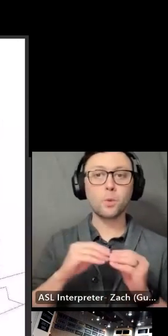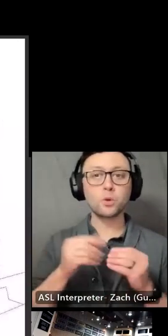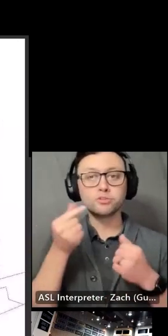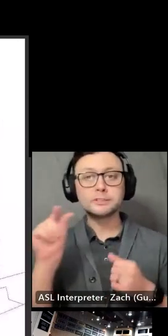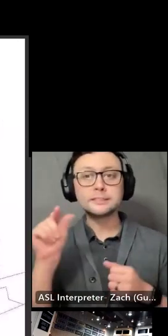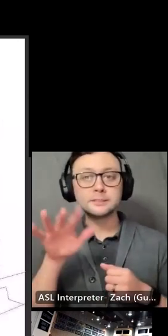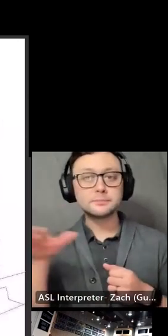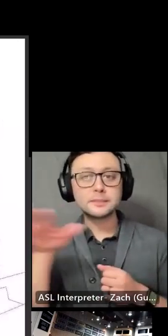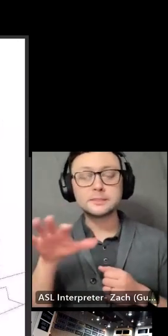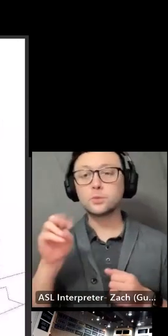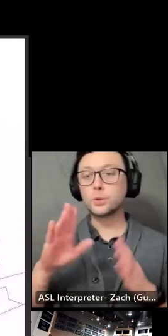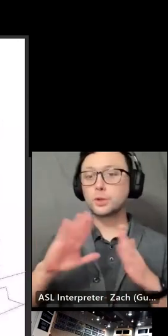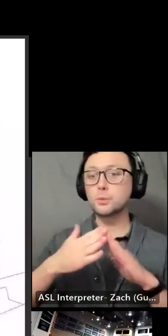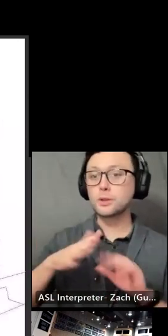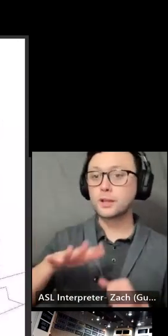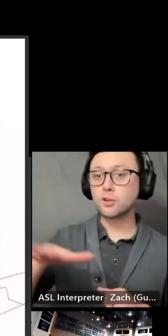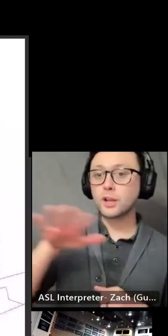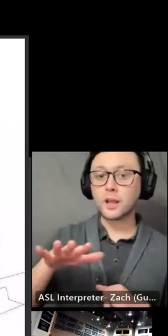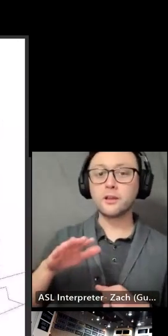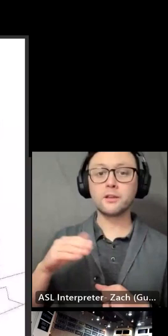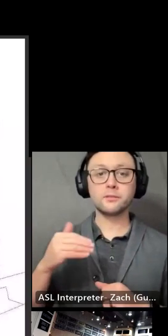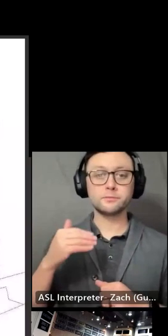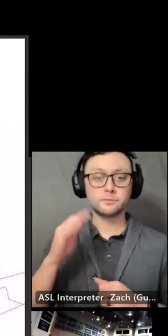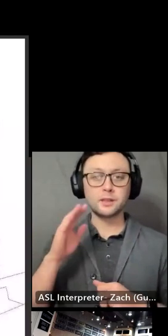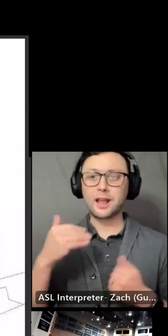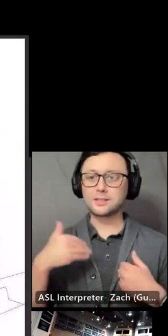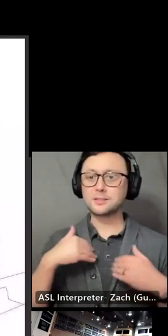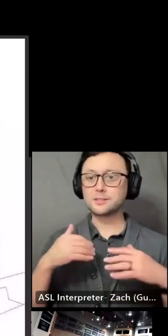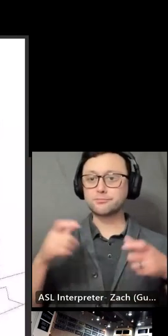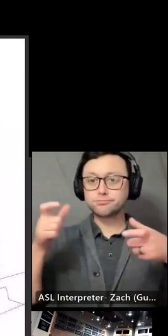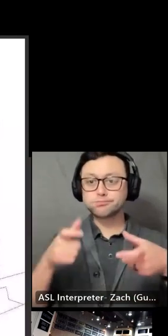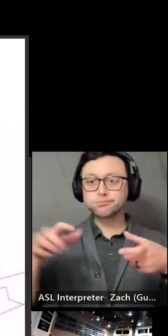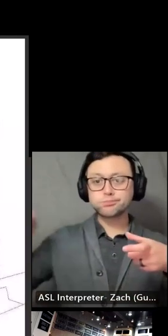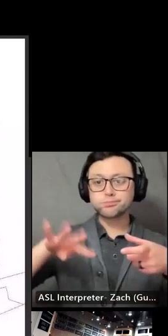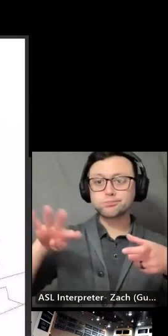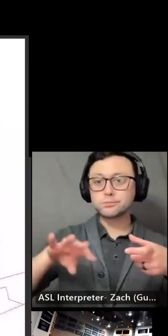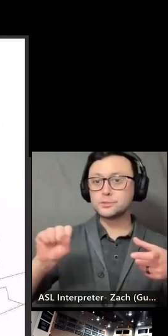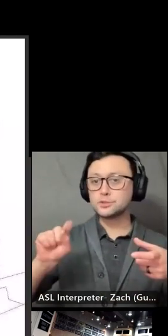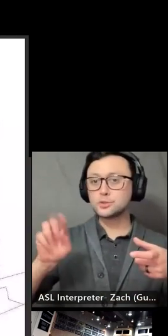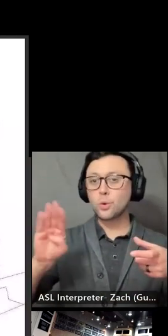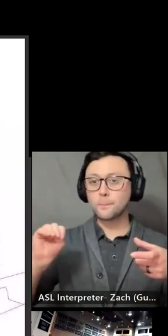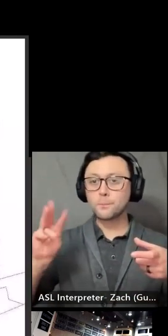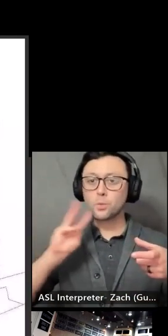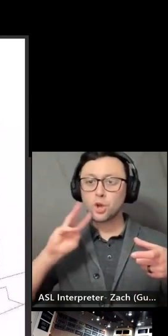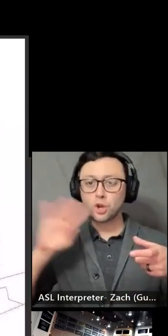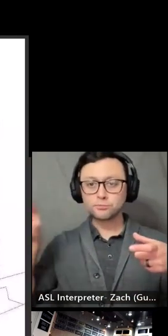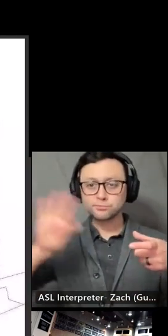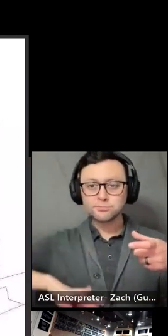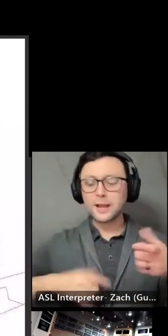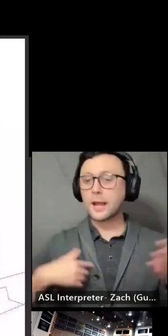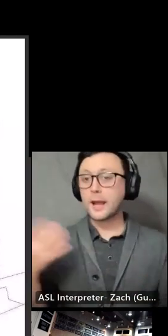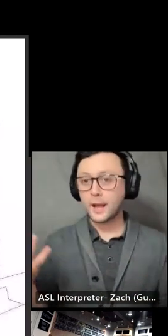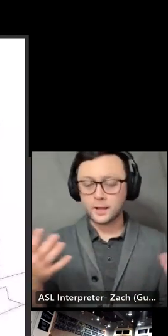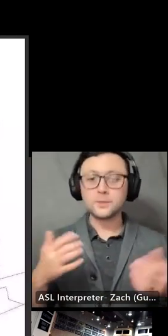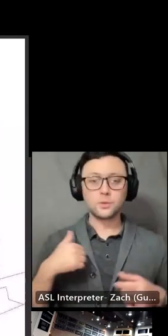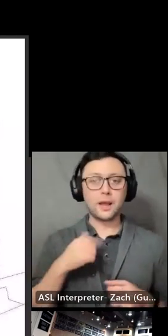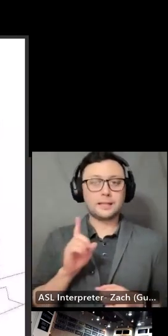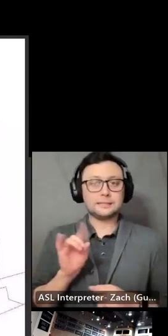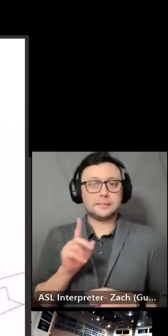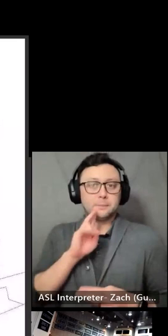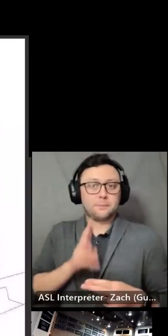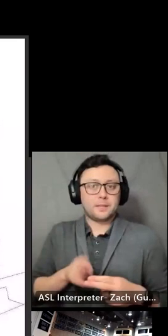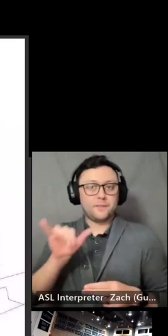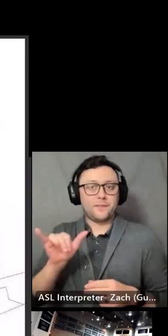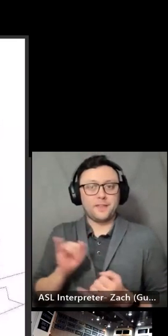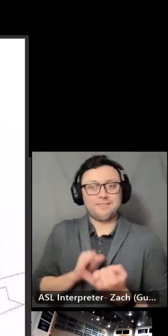space that has some stormwater infrastructure underneath is something we'd have to look at. But I do want to highlight that. I mentioned that at the end of the